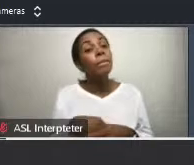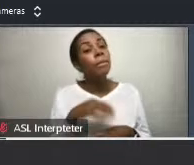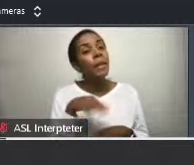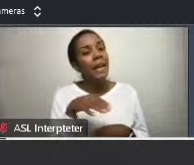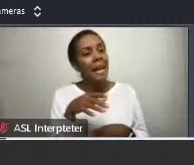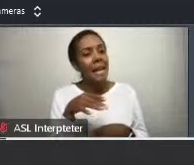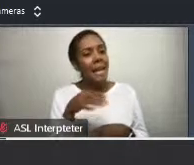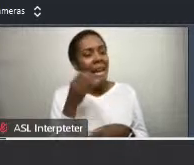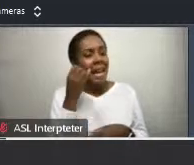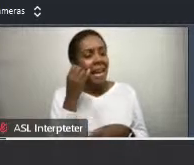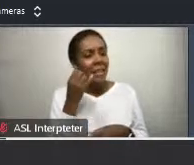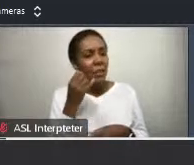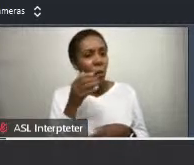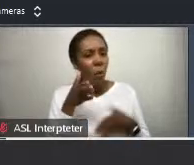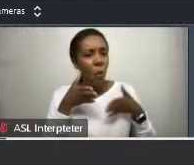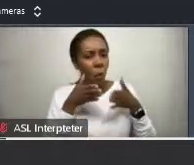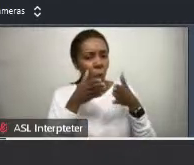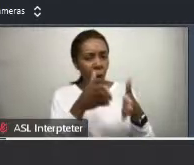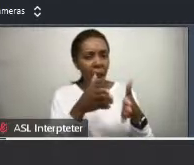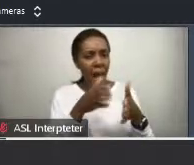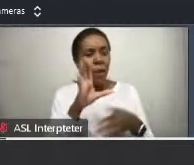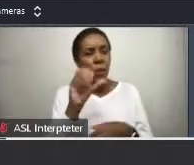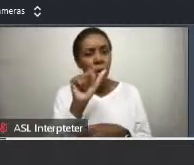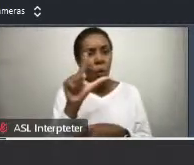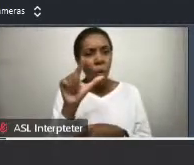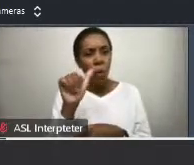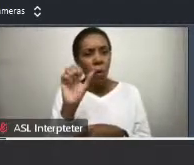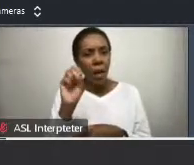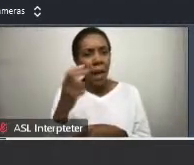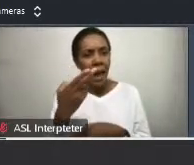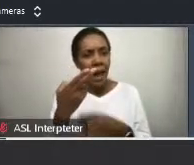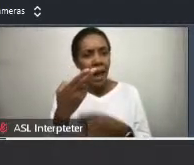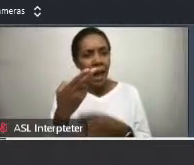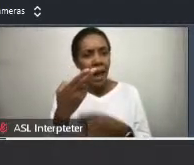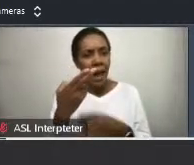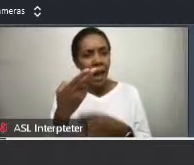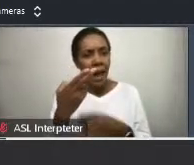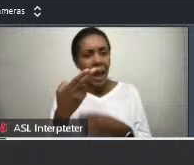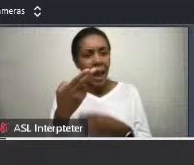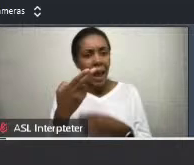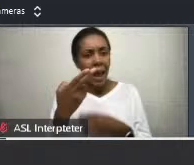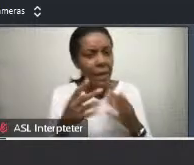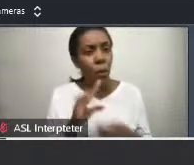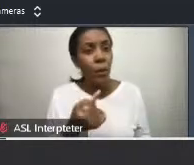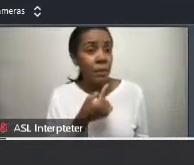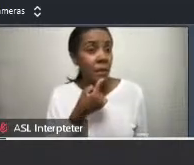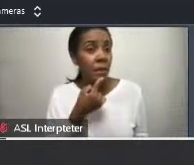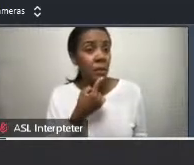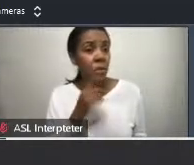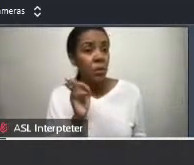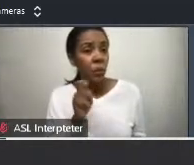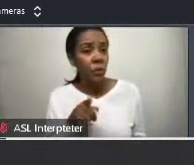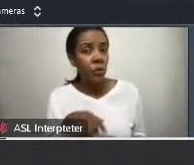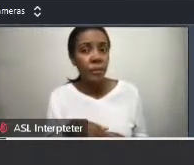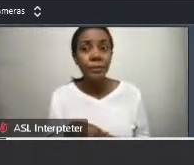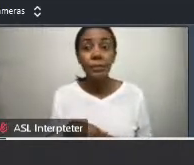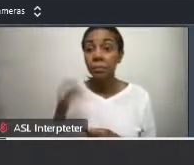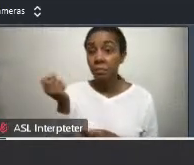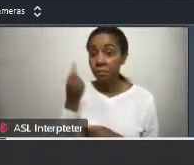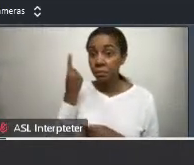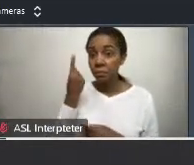of pollutants that you have in here, we could put coal ash? So our permit. No, it's a serious question. No, I understand. I understand.